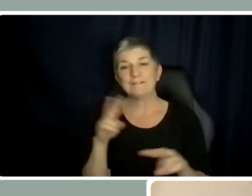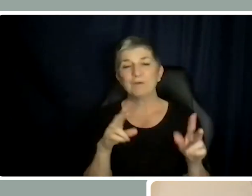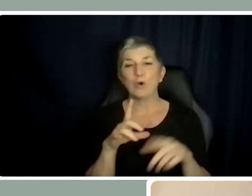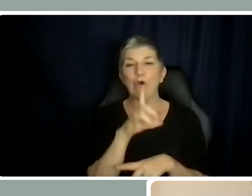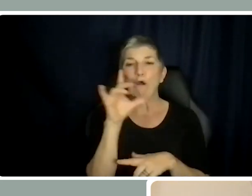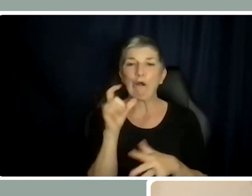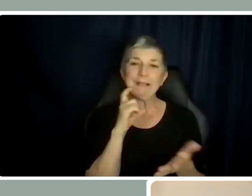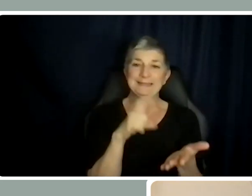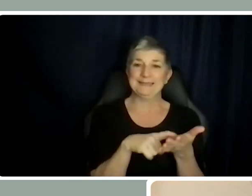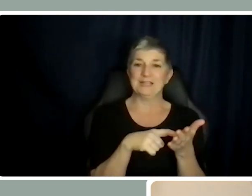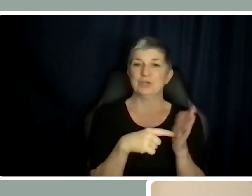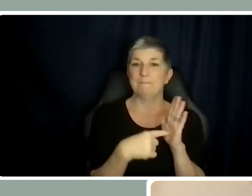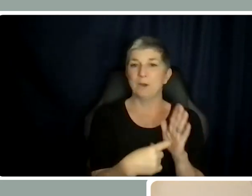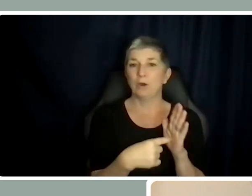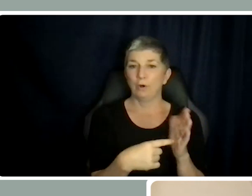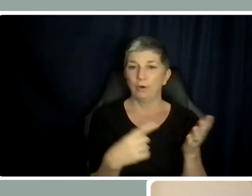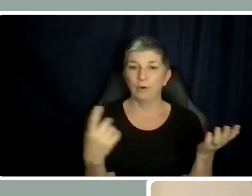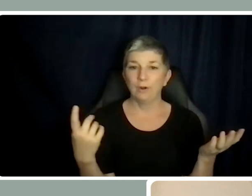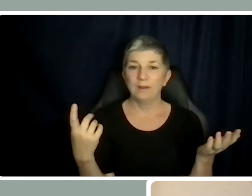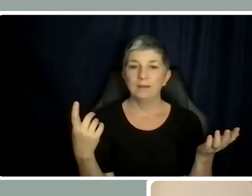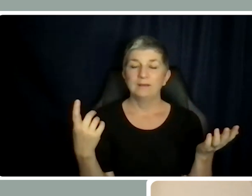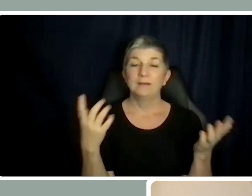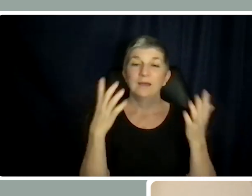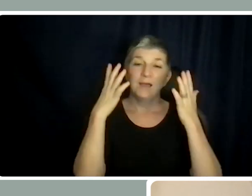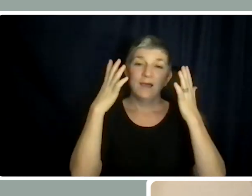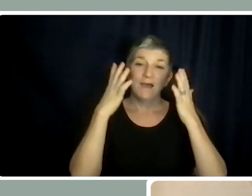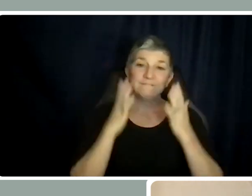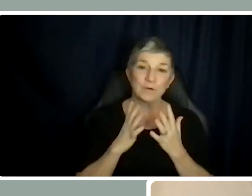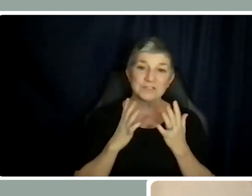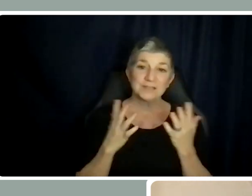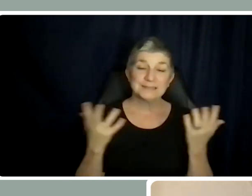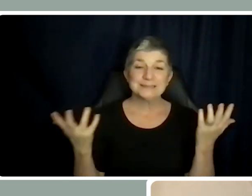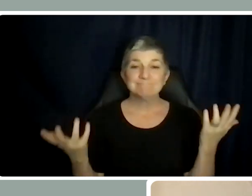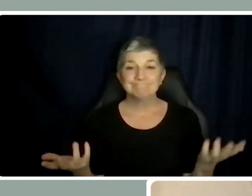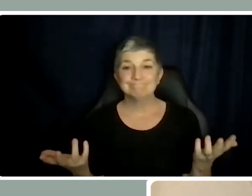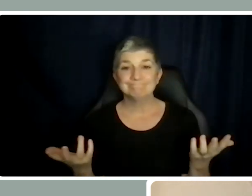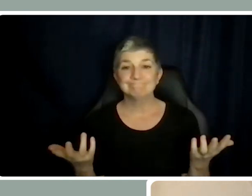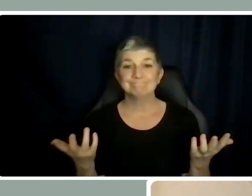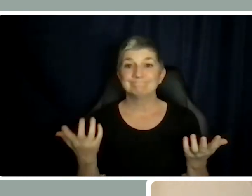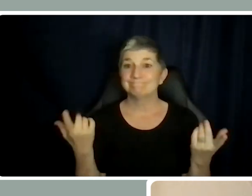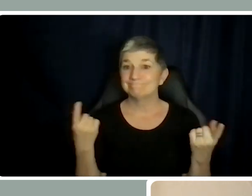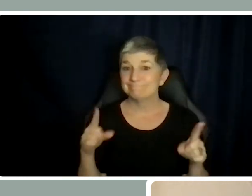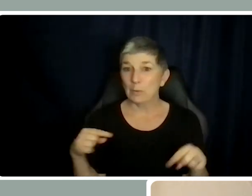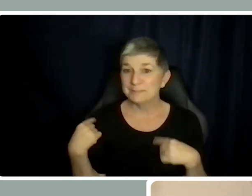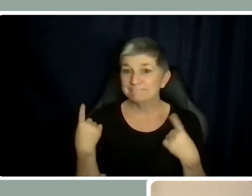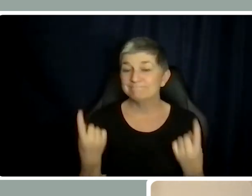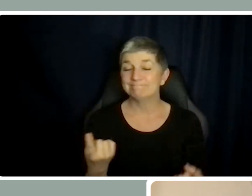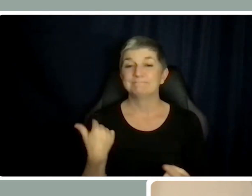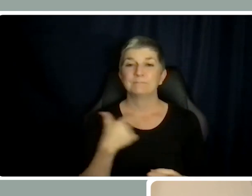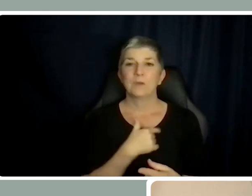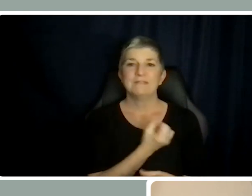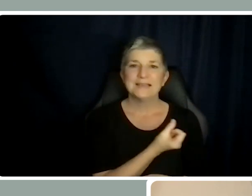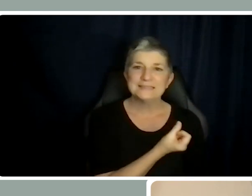early detection marker. And unfortunately, what has been done is we've done a number